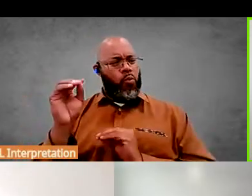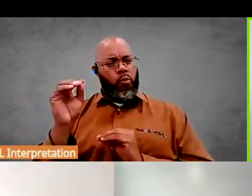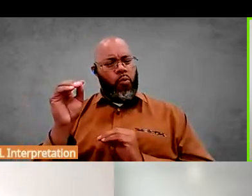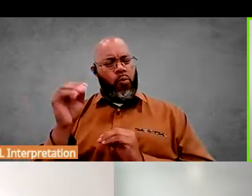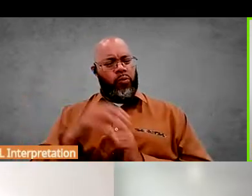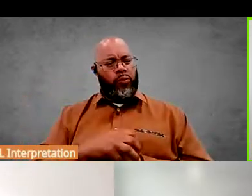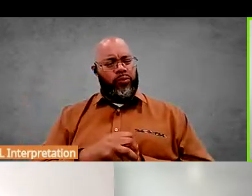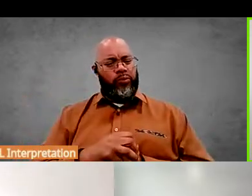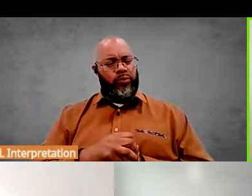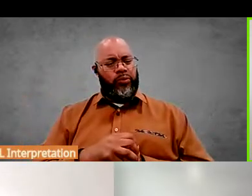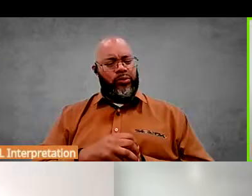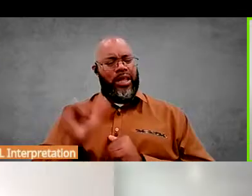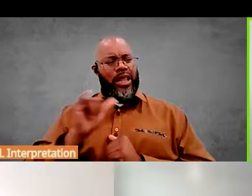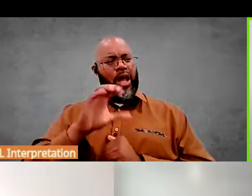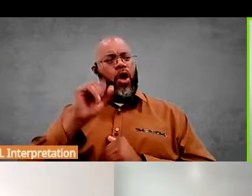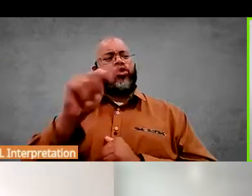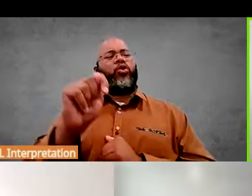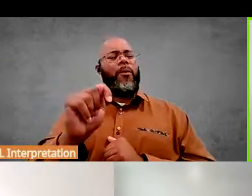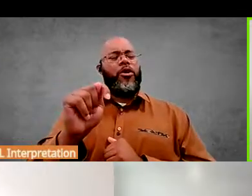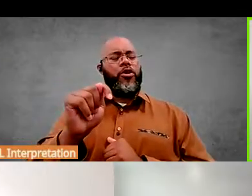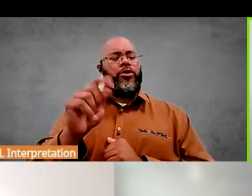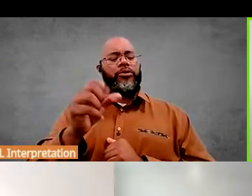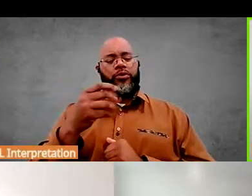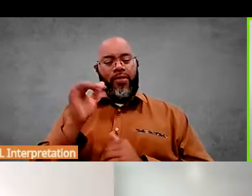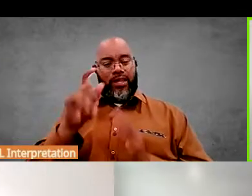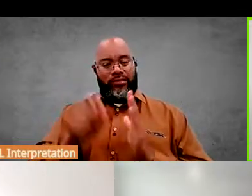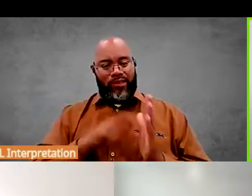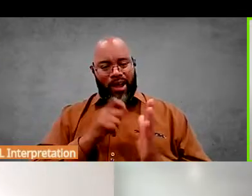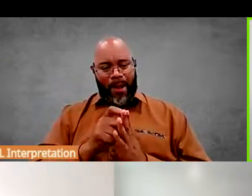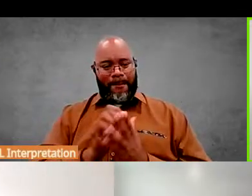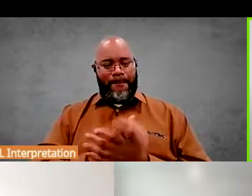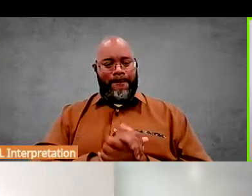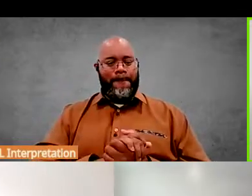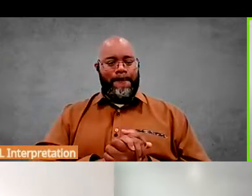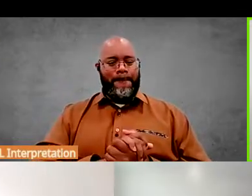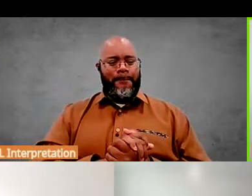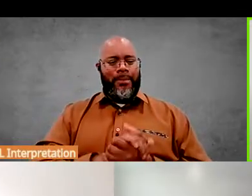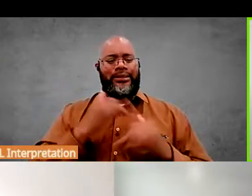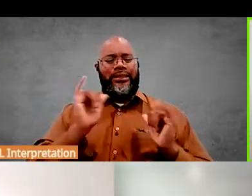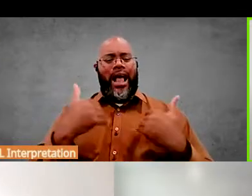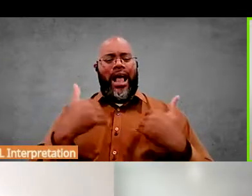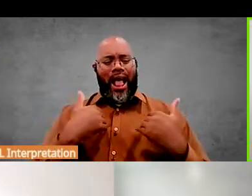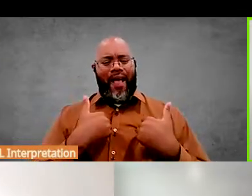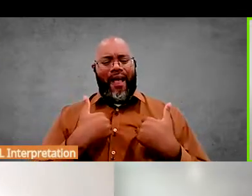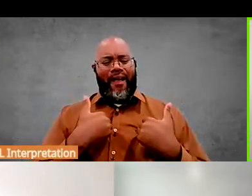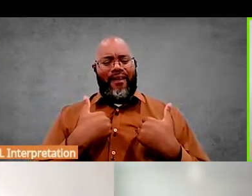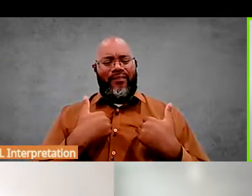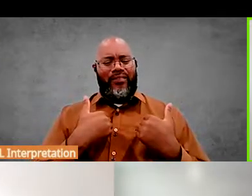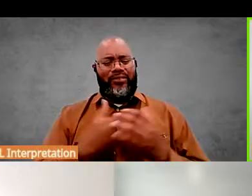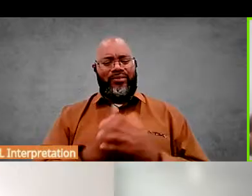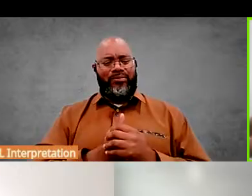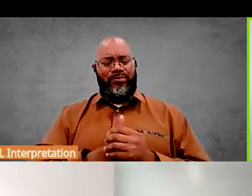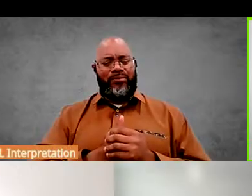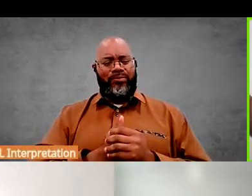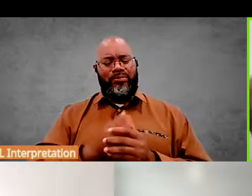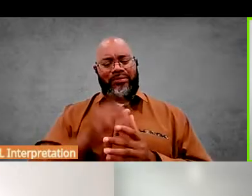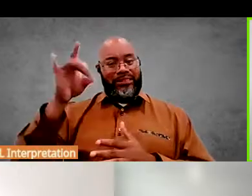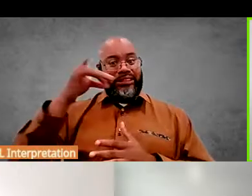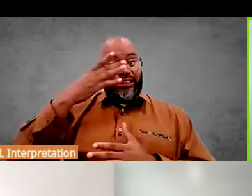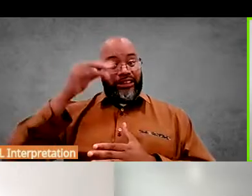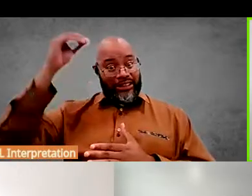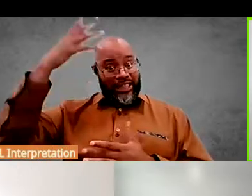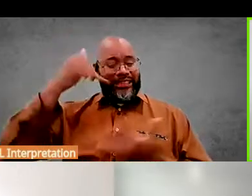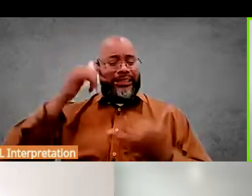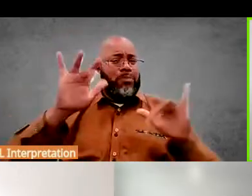I think it was like October. So at that time, you still have the sunlight, it's still